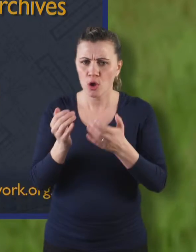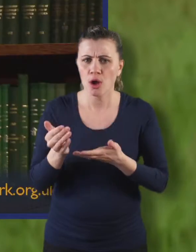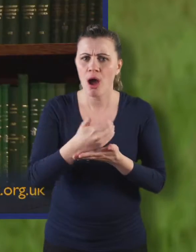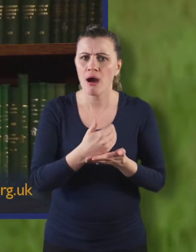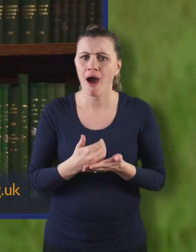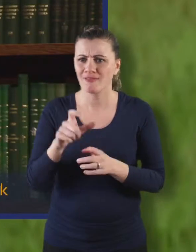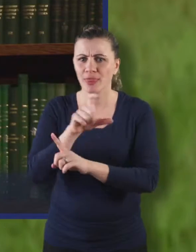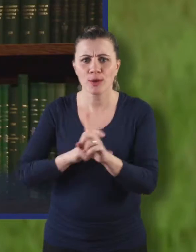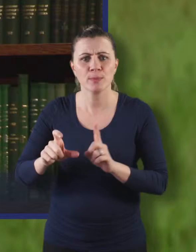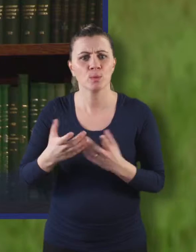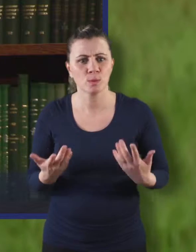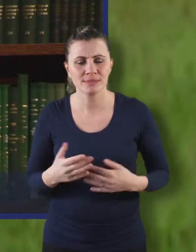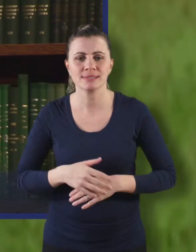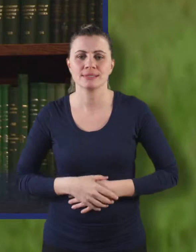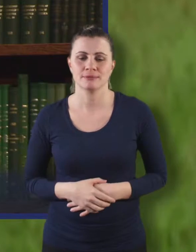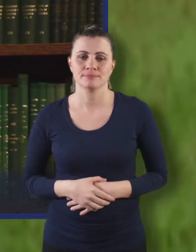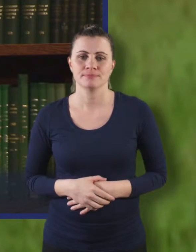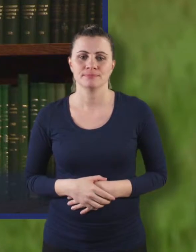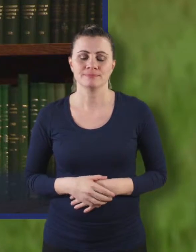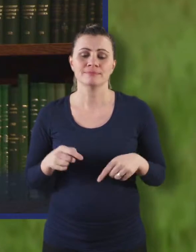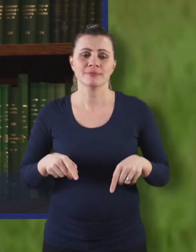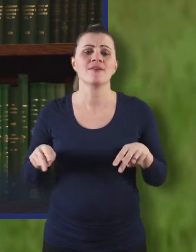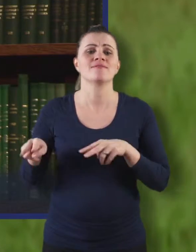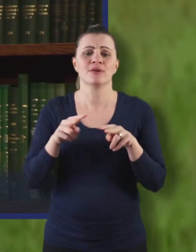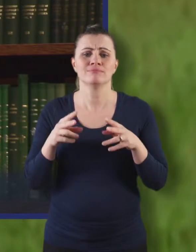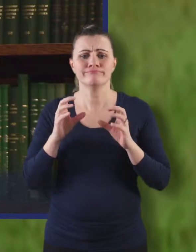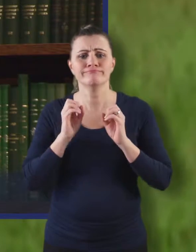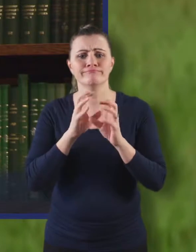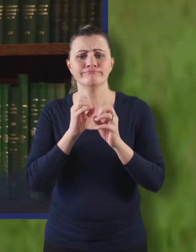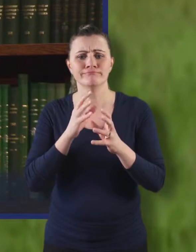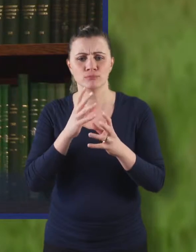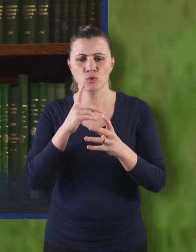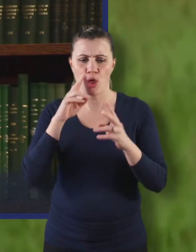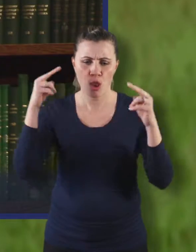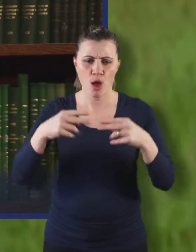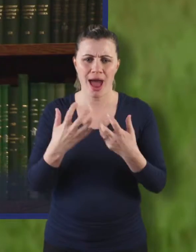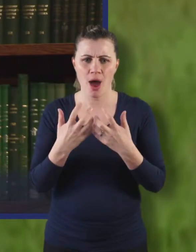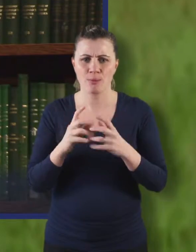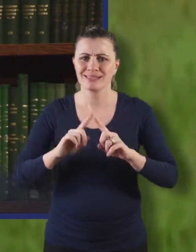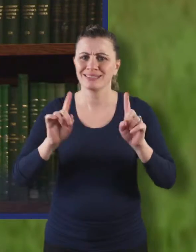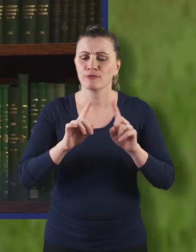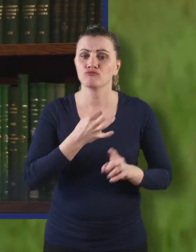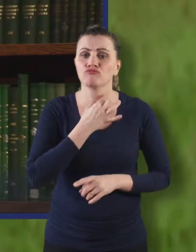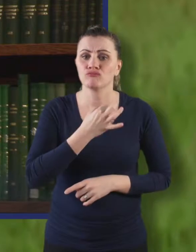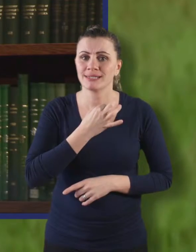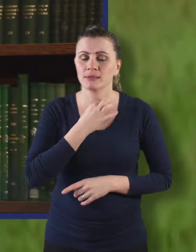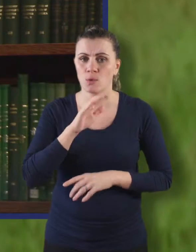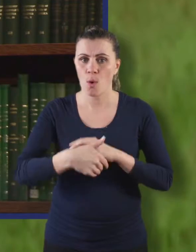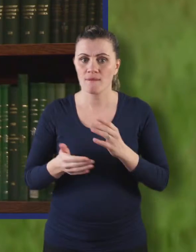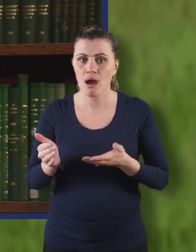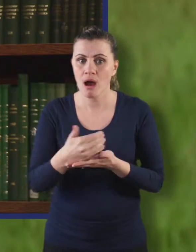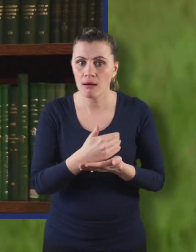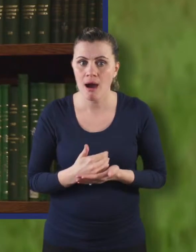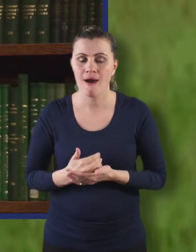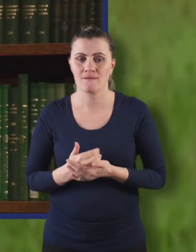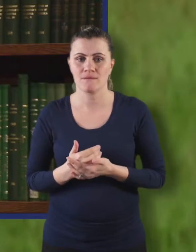archive. In this video, we're going to look at the different risks to your archives, shelving and packaging options, different storage